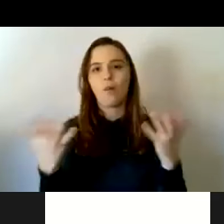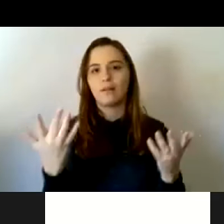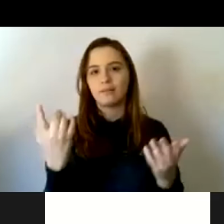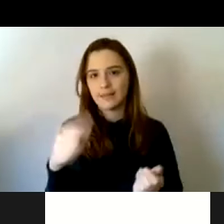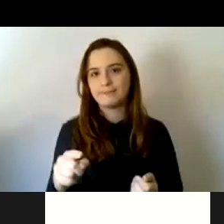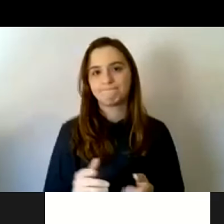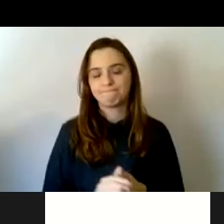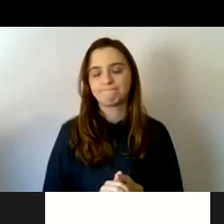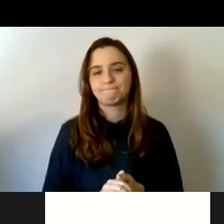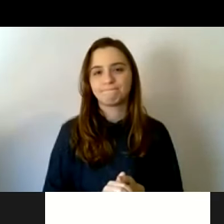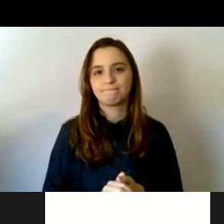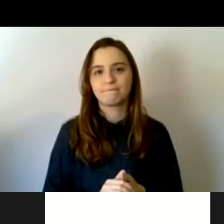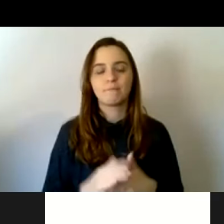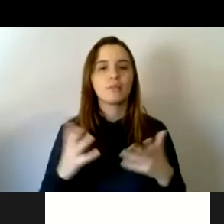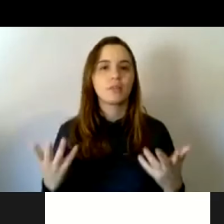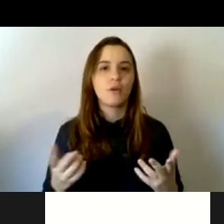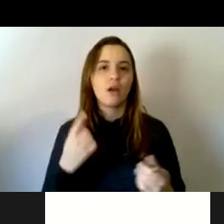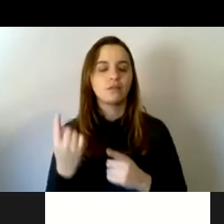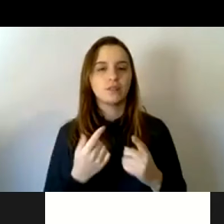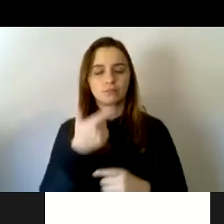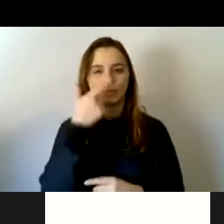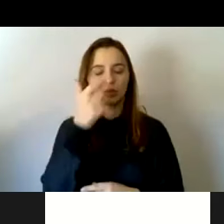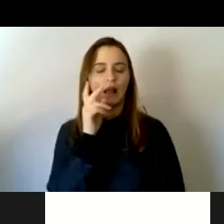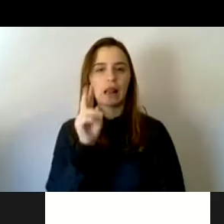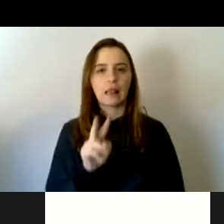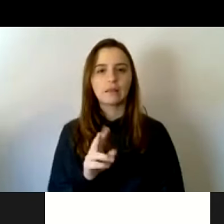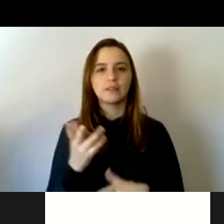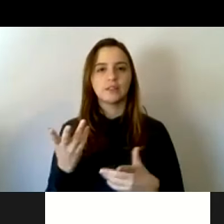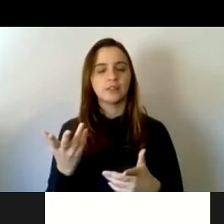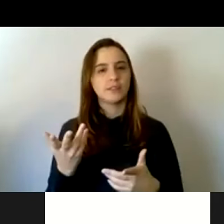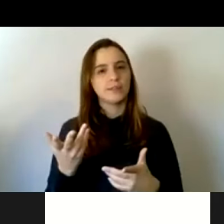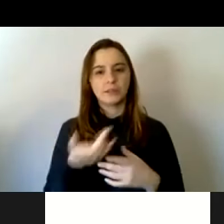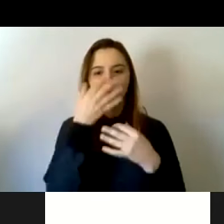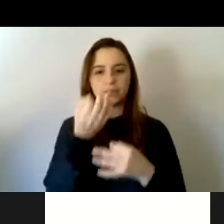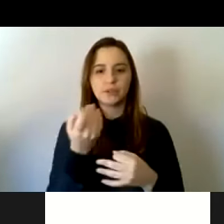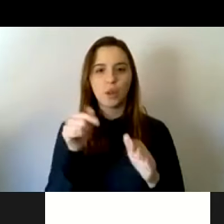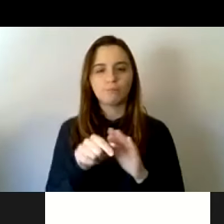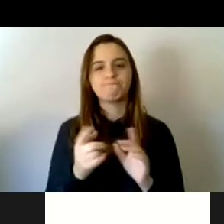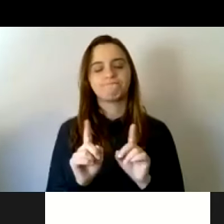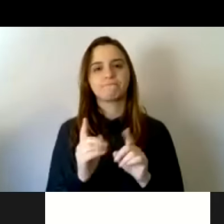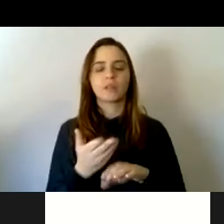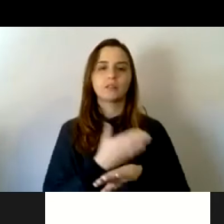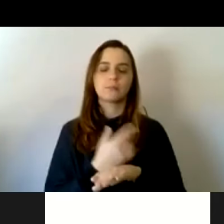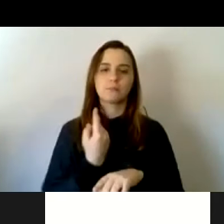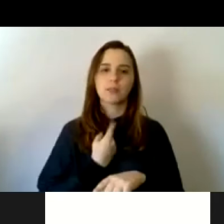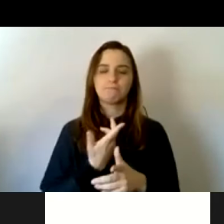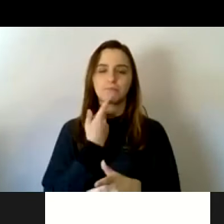So critical thinking is also very important to add to this.